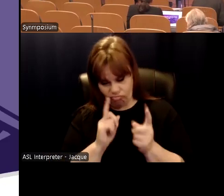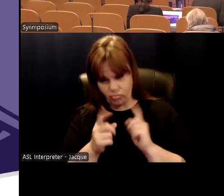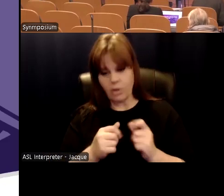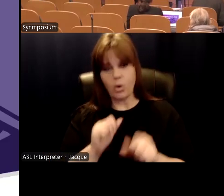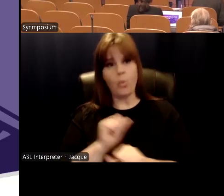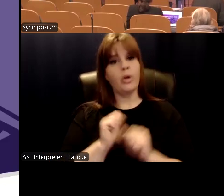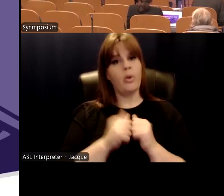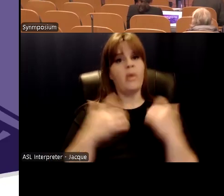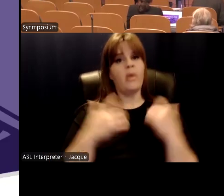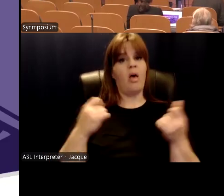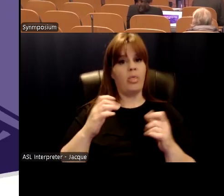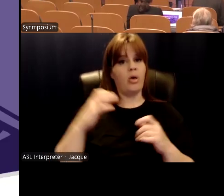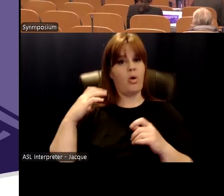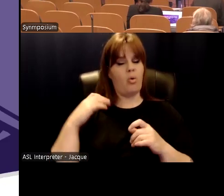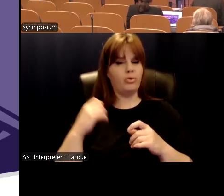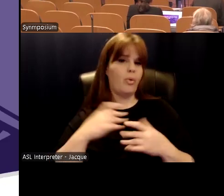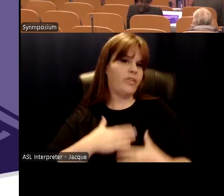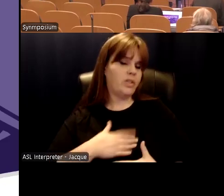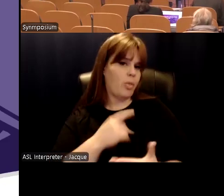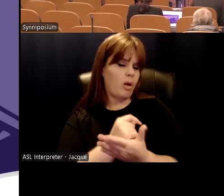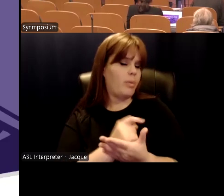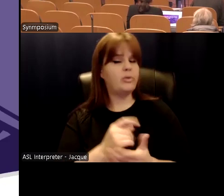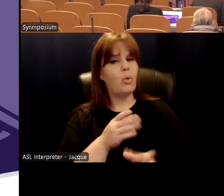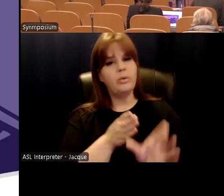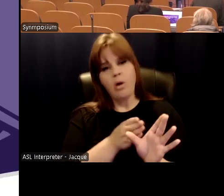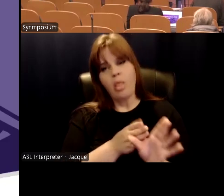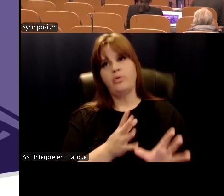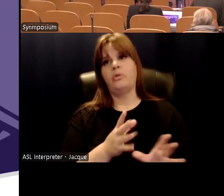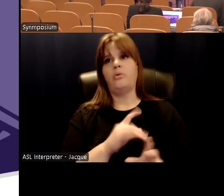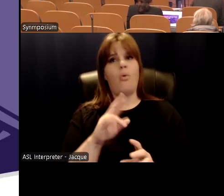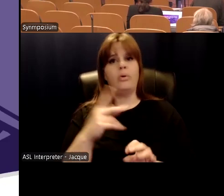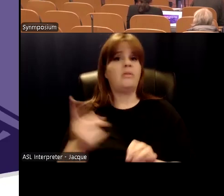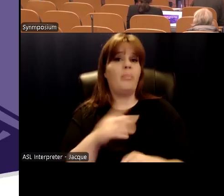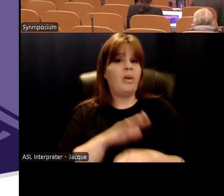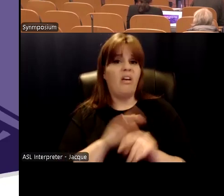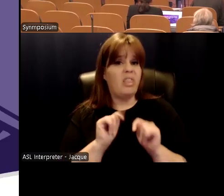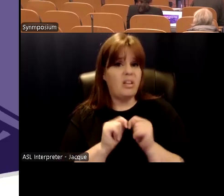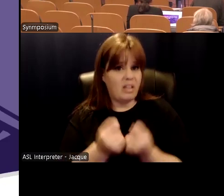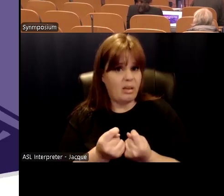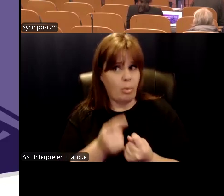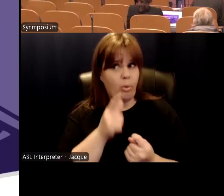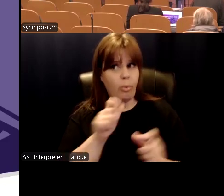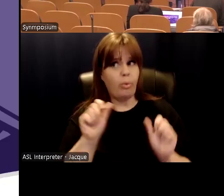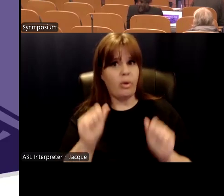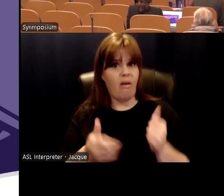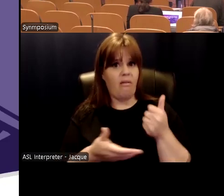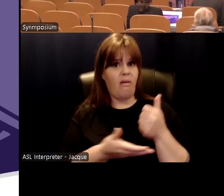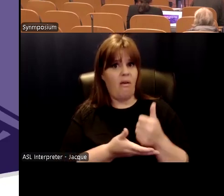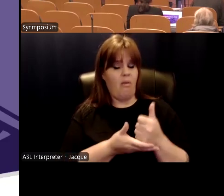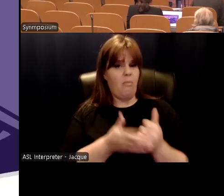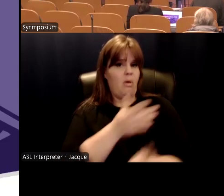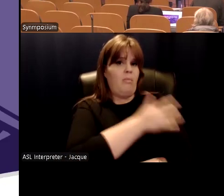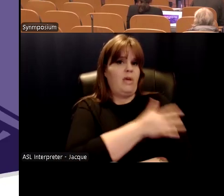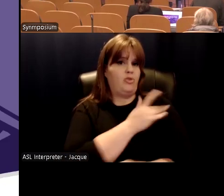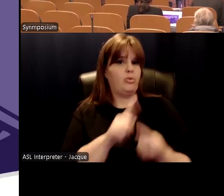coach or a physical therapist or psychologist or someone on the team who can help patients to